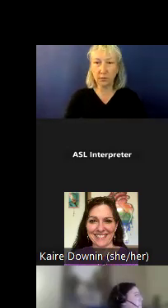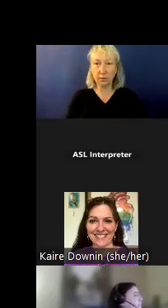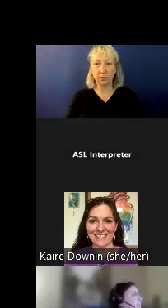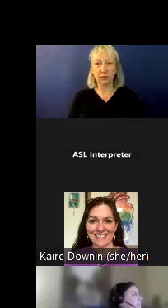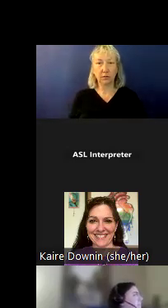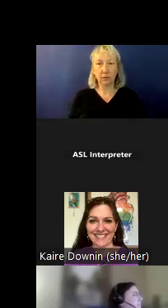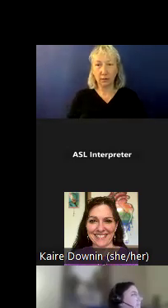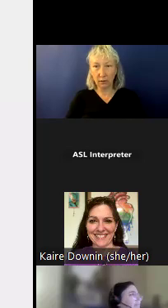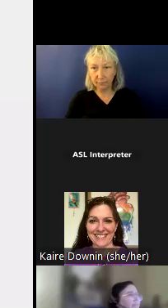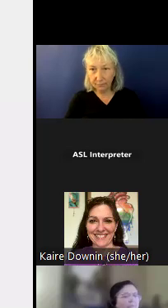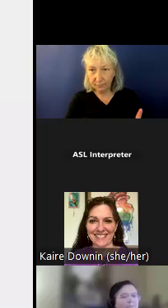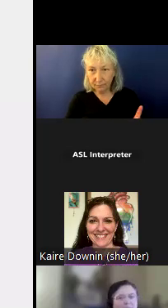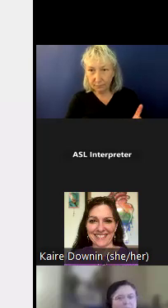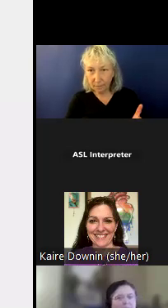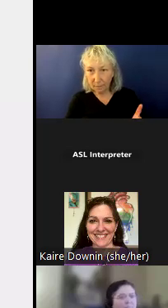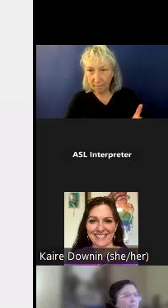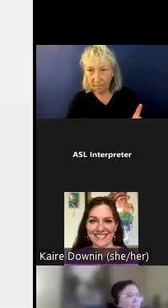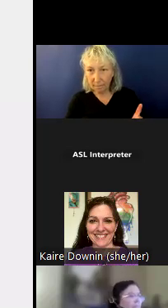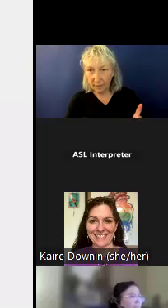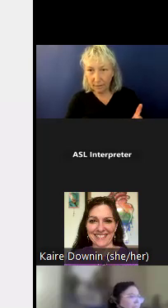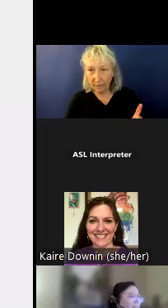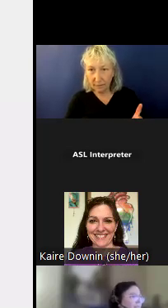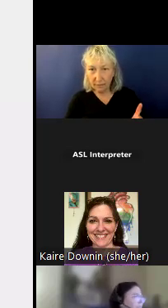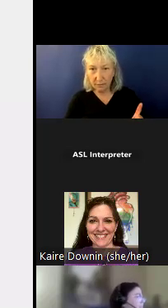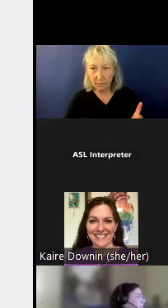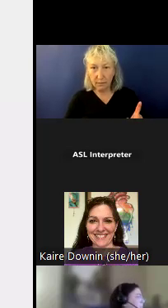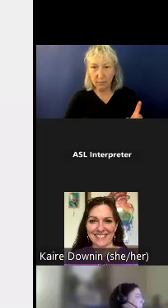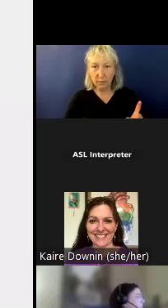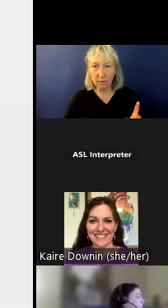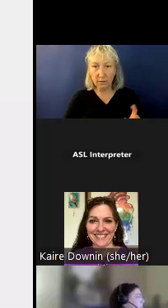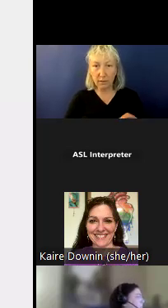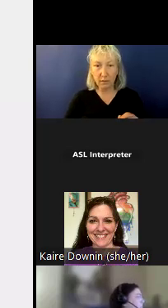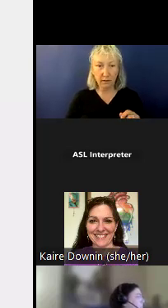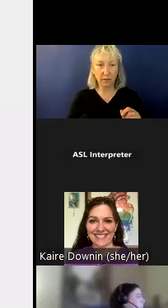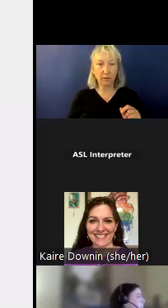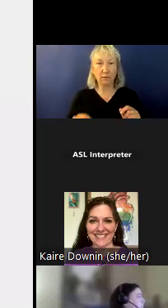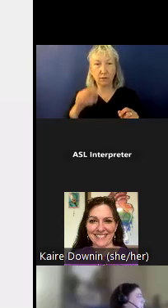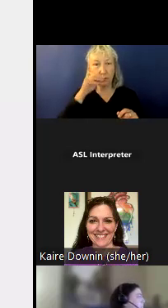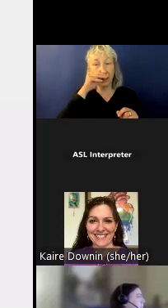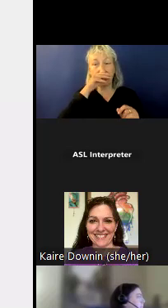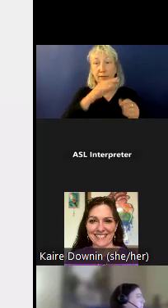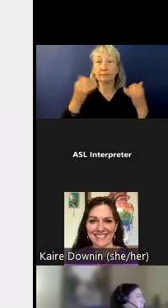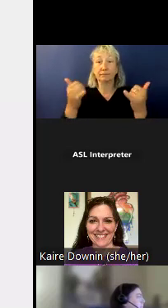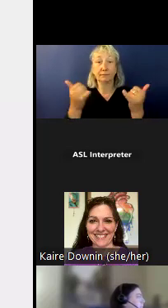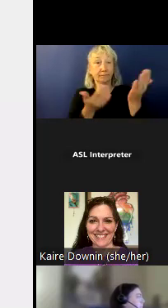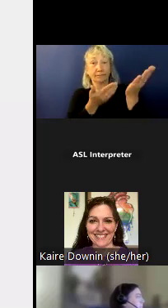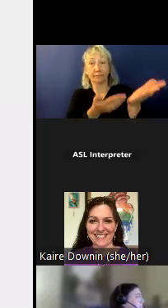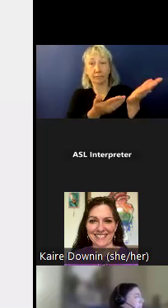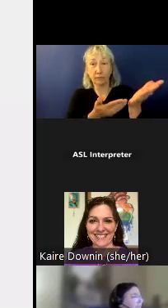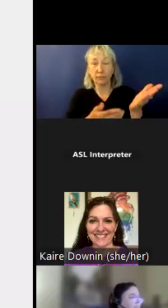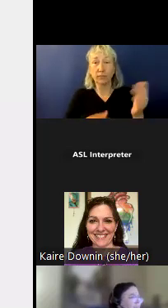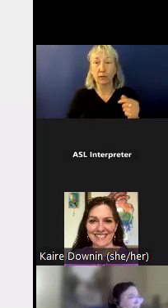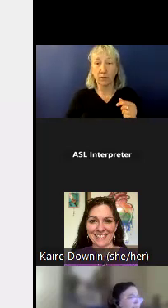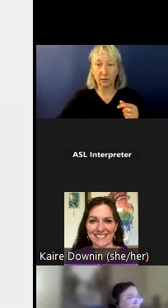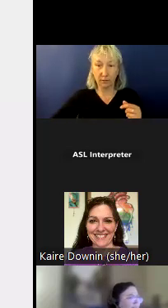All right, yeah. So we'll go ahead and get started. First up on the screen is a little bit of housekeeping for